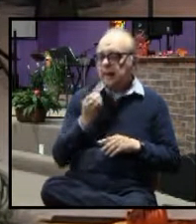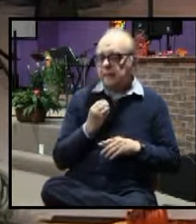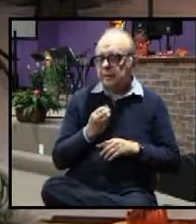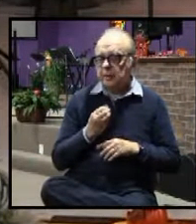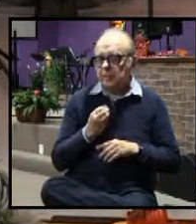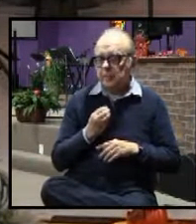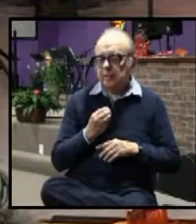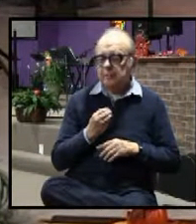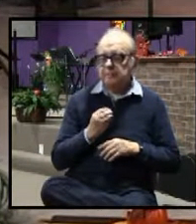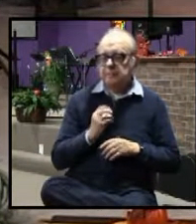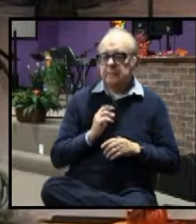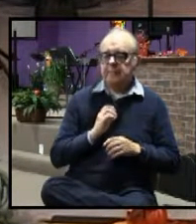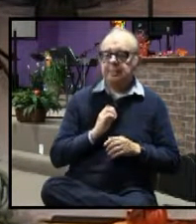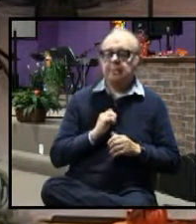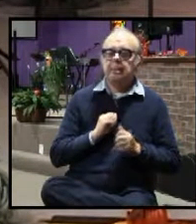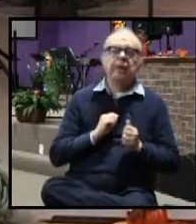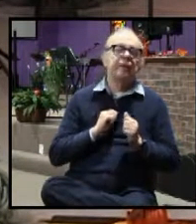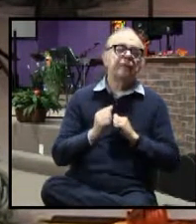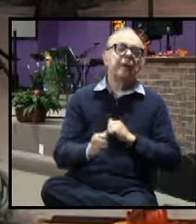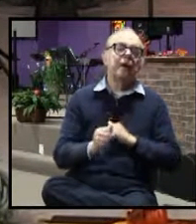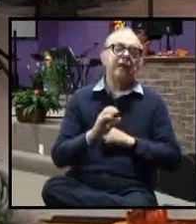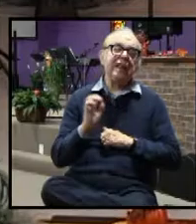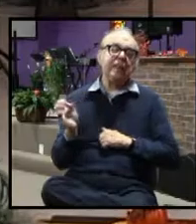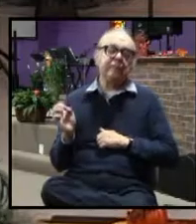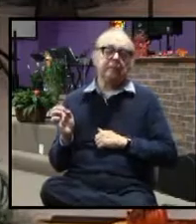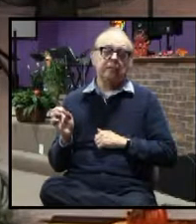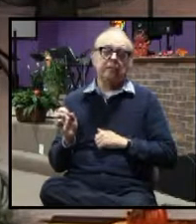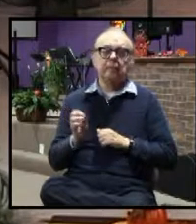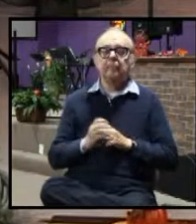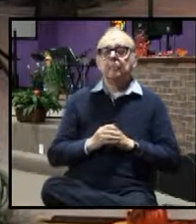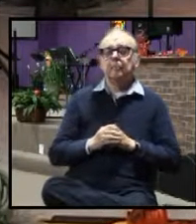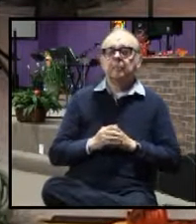Africa, in the Far East,